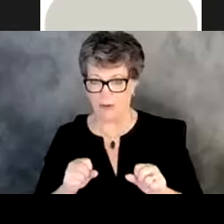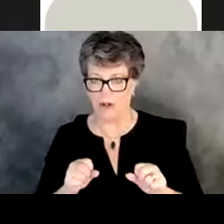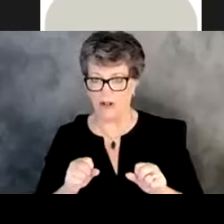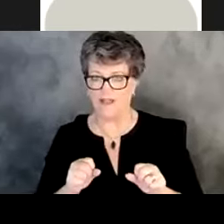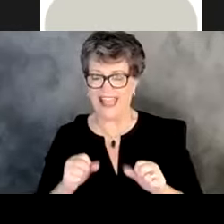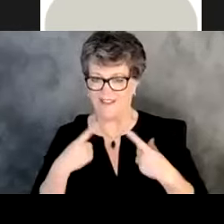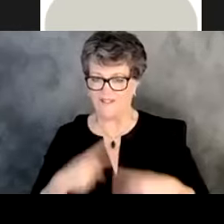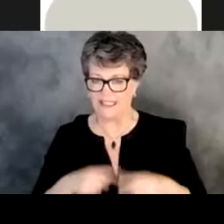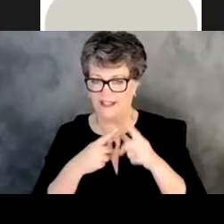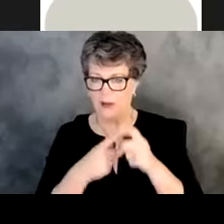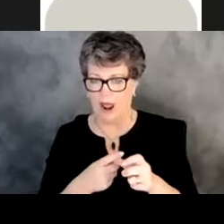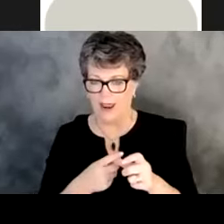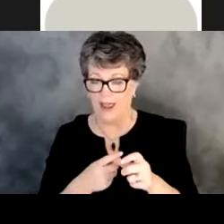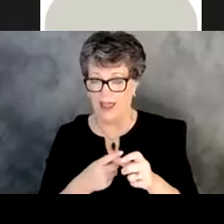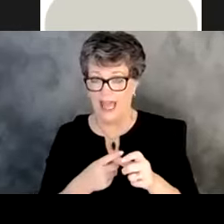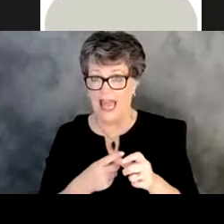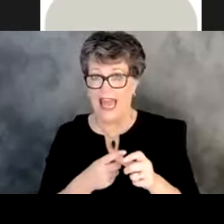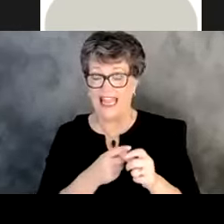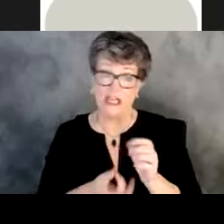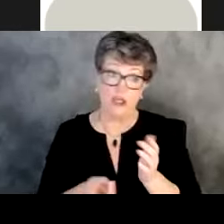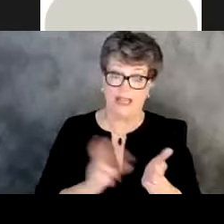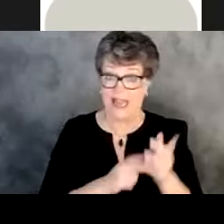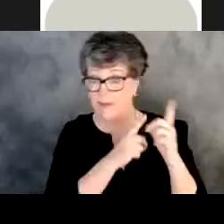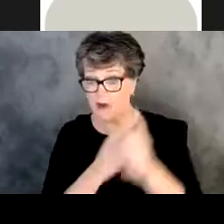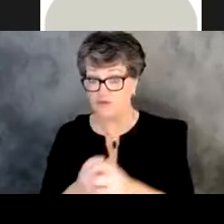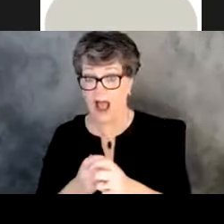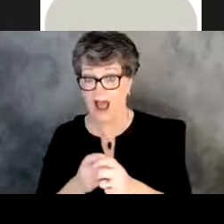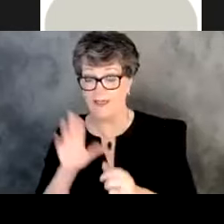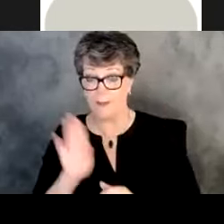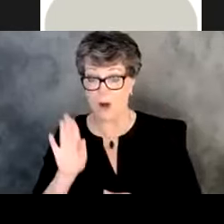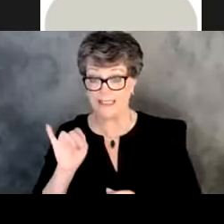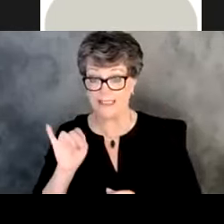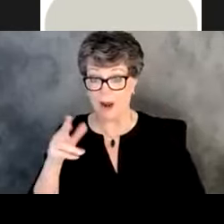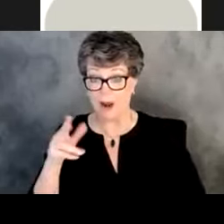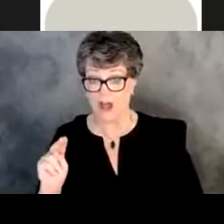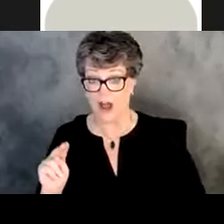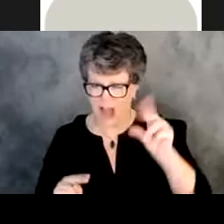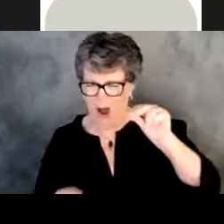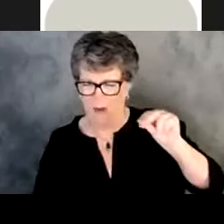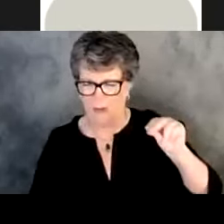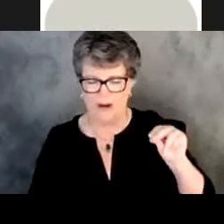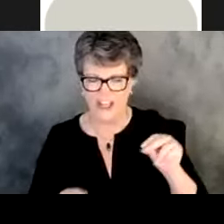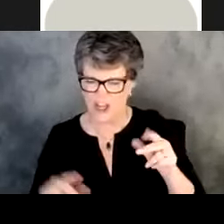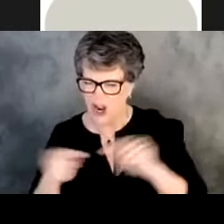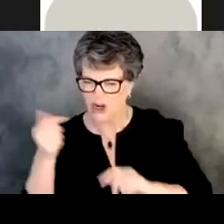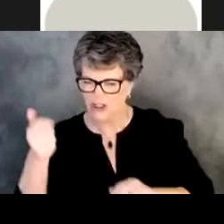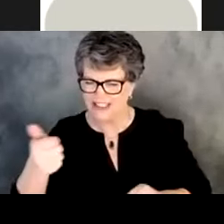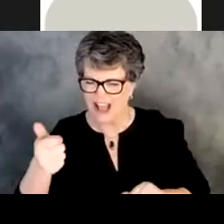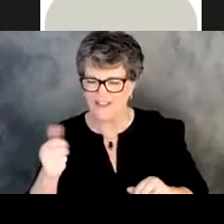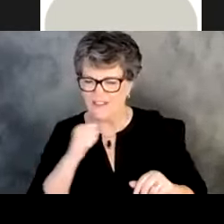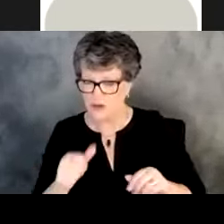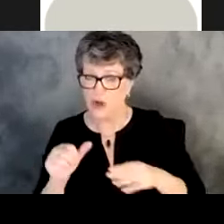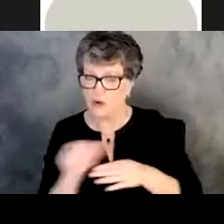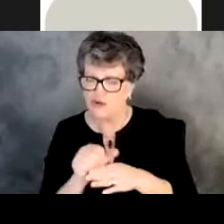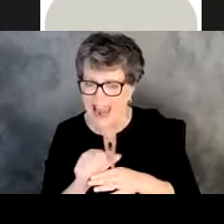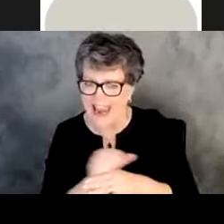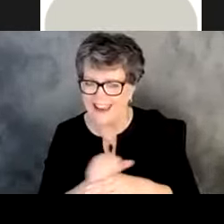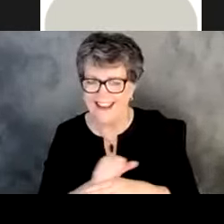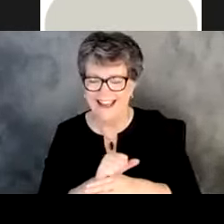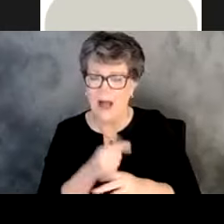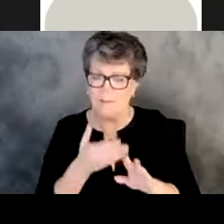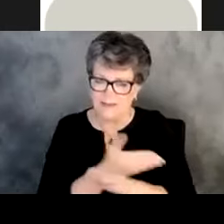physically run. Can you roll out of bed and run the Boston Marathon? The answer is no. You're going to hurt yourself if you don't train before you run